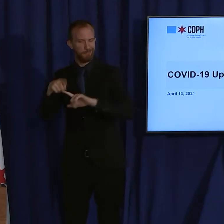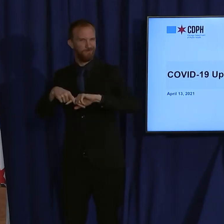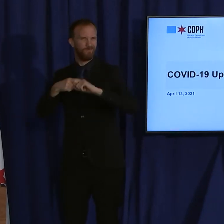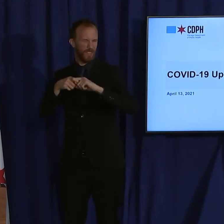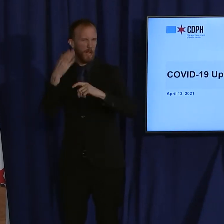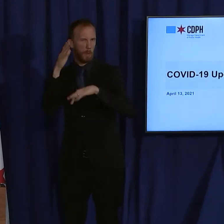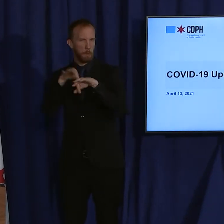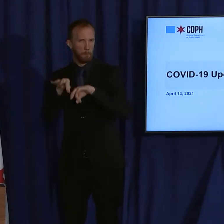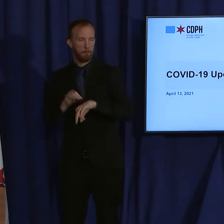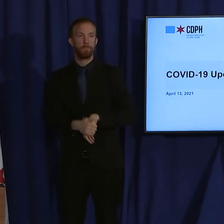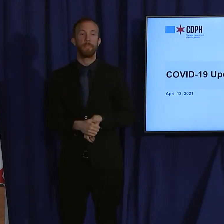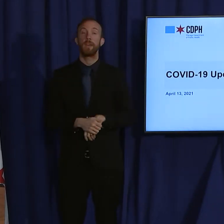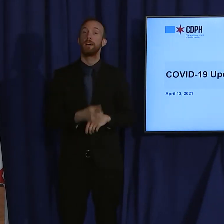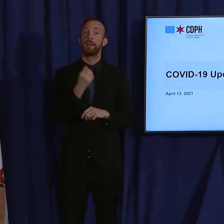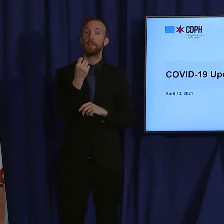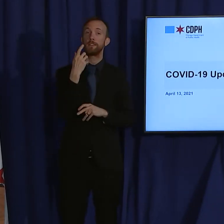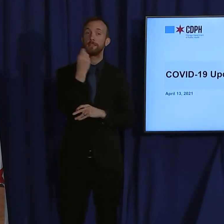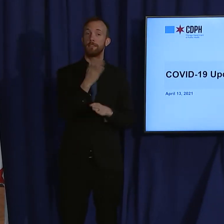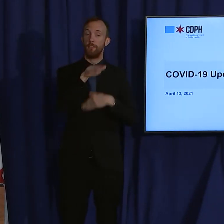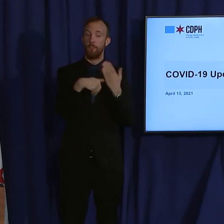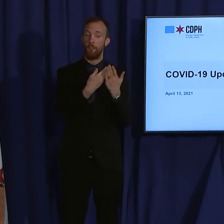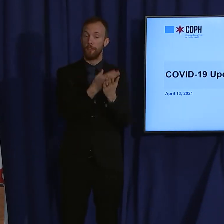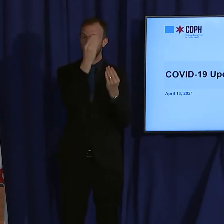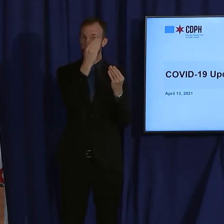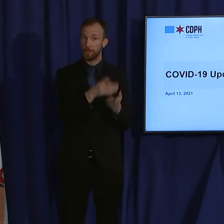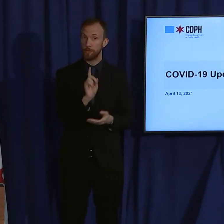of our data is available at